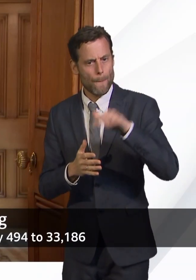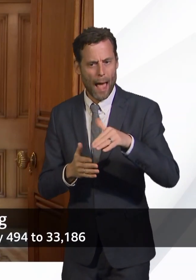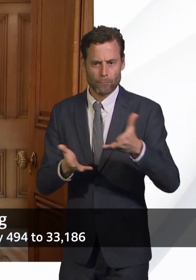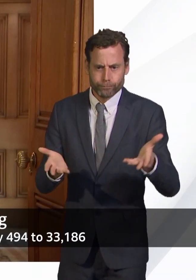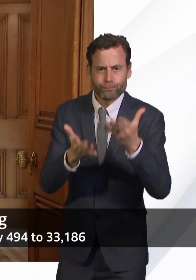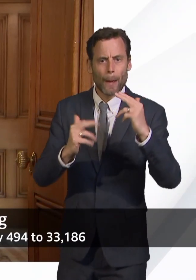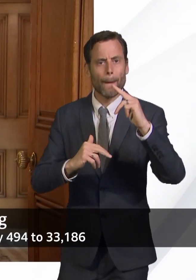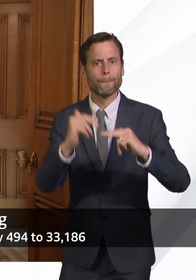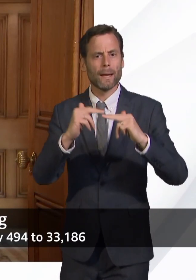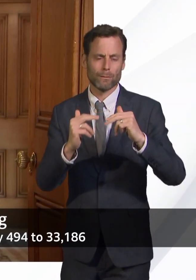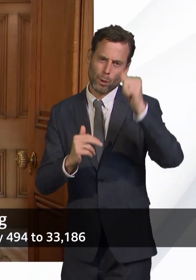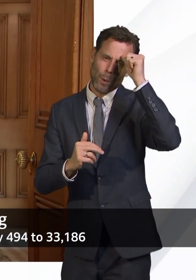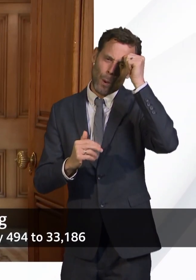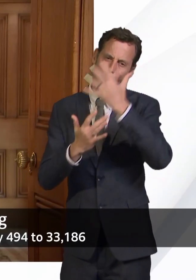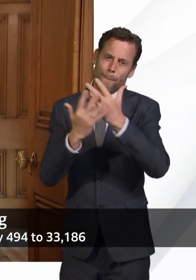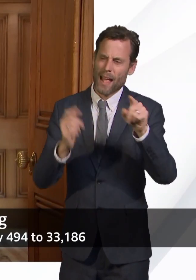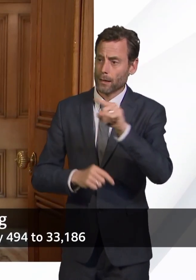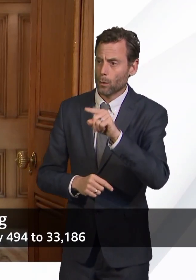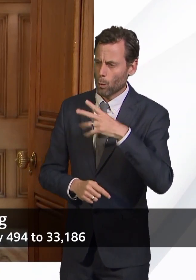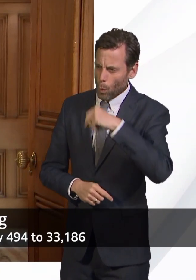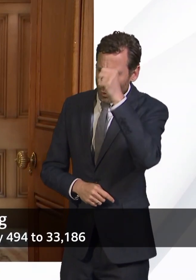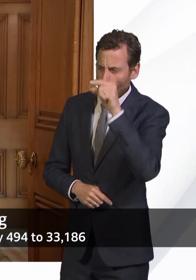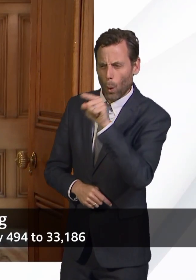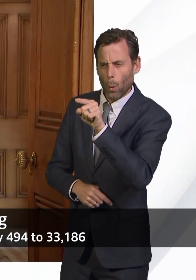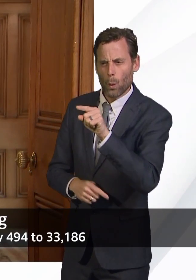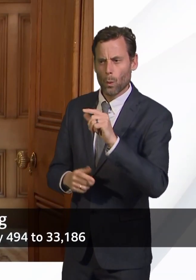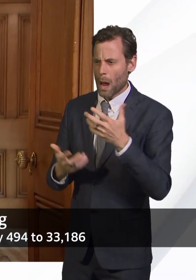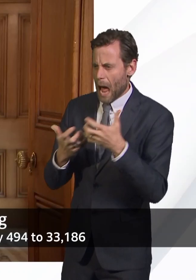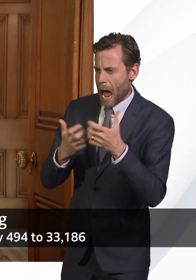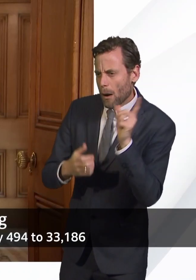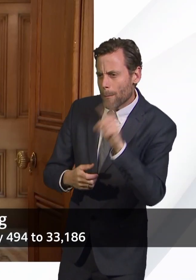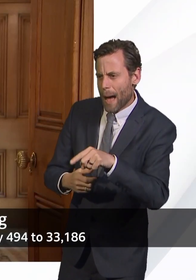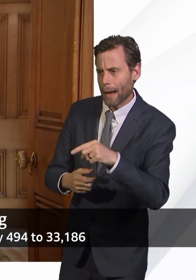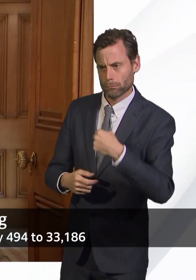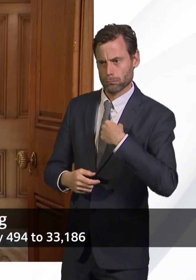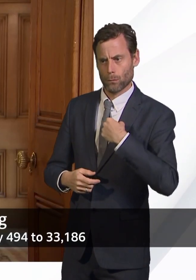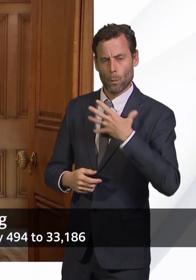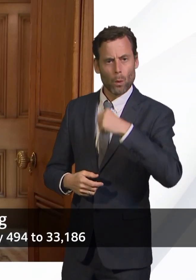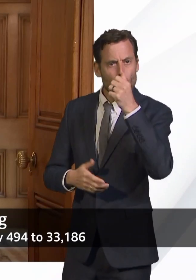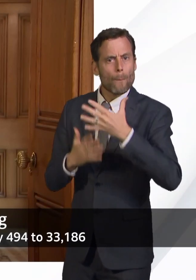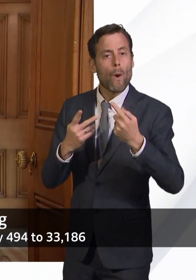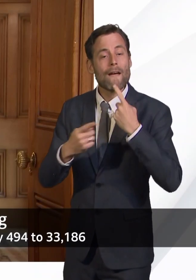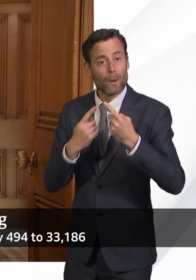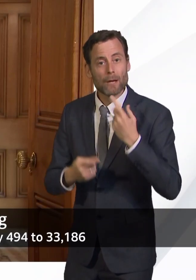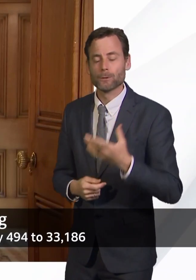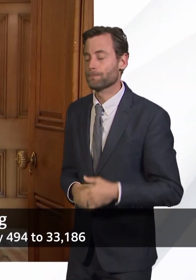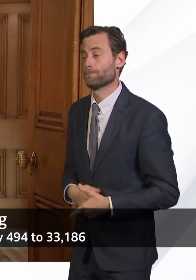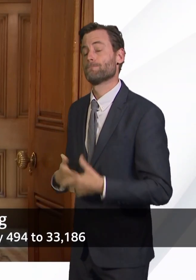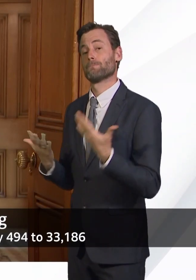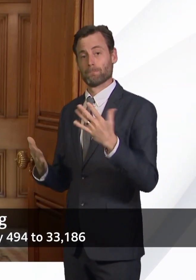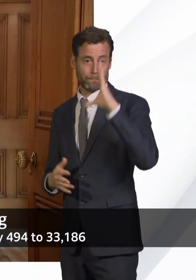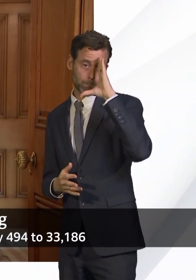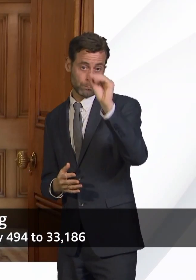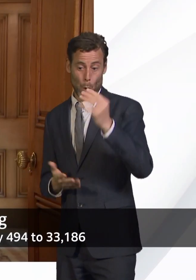out what this means in more detail. From today, anyone in England can move house if they